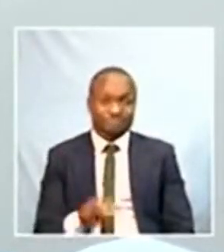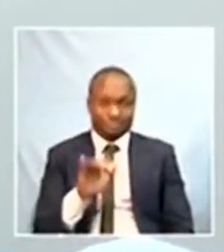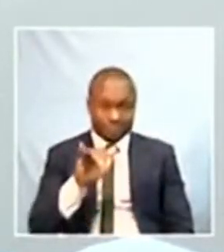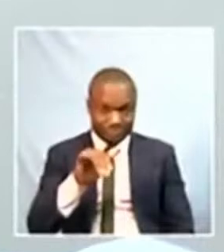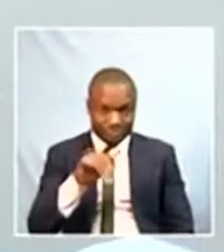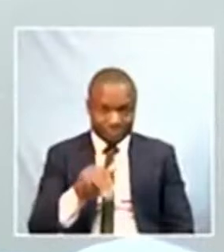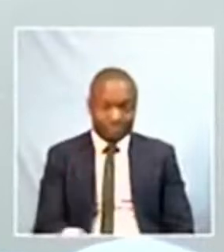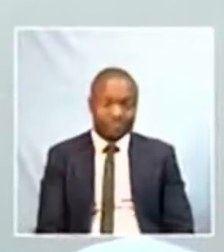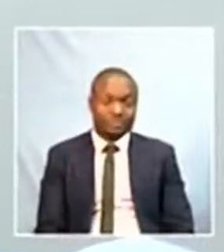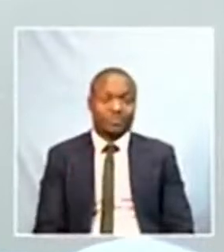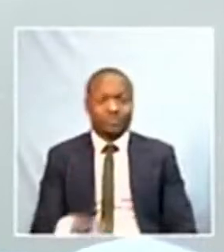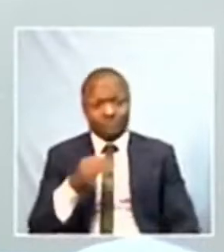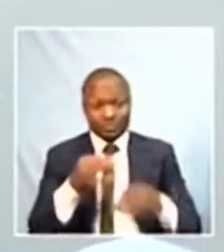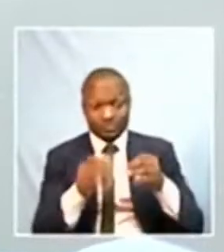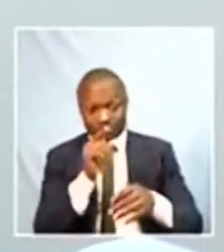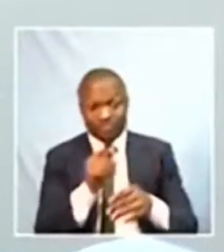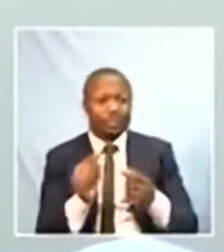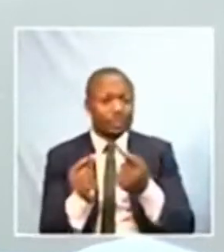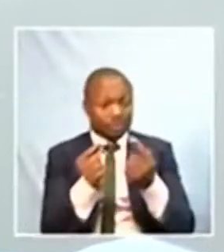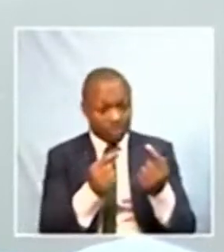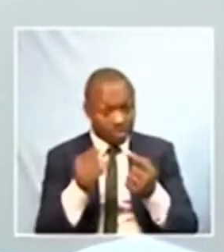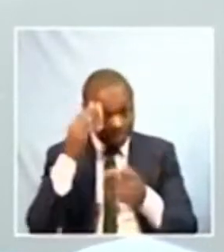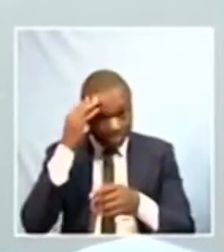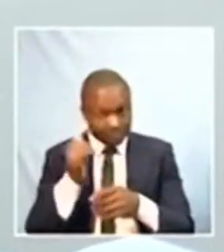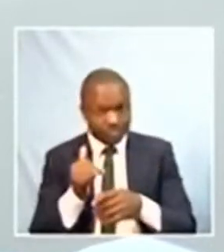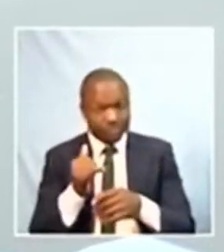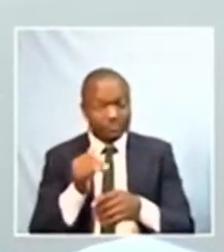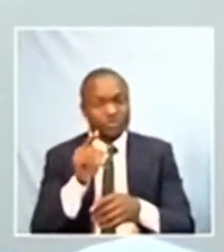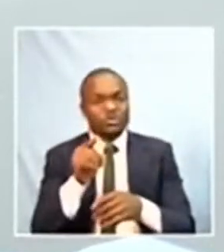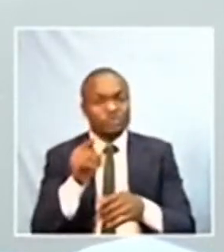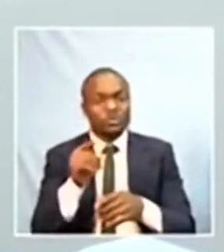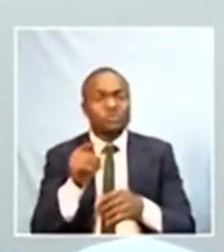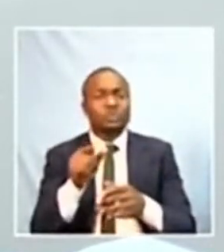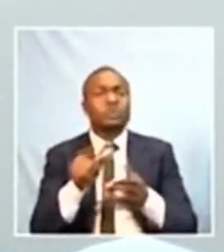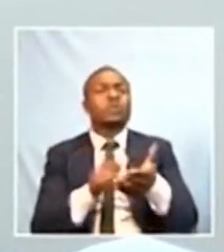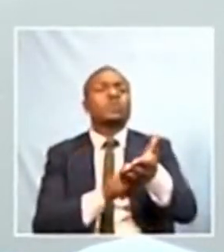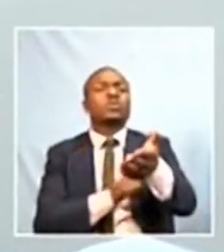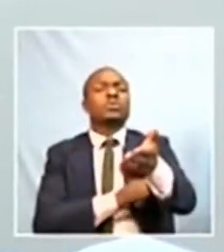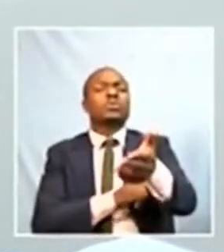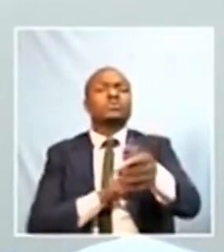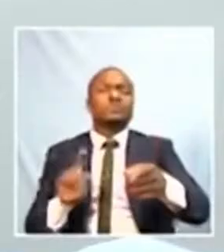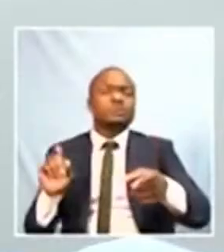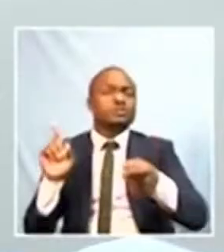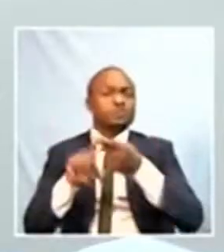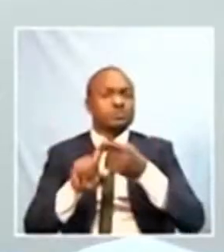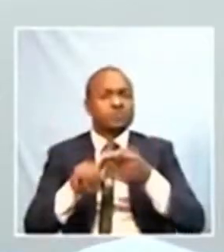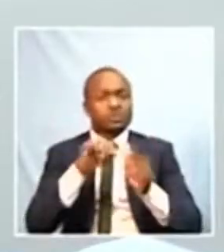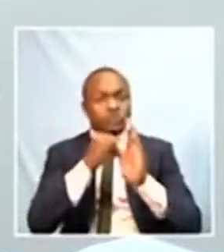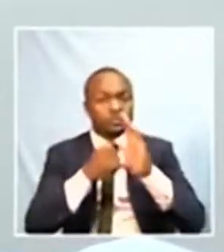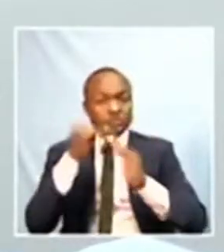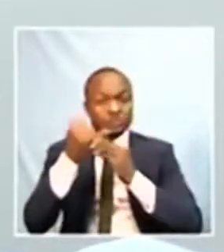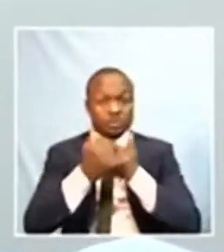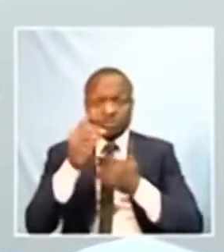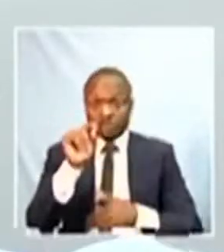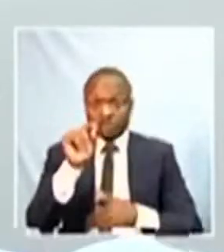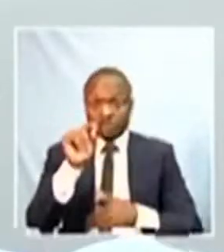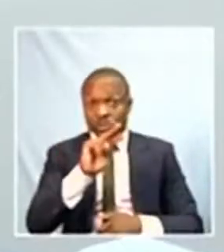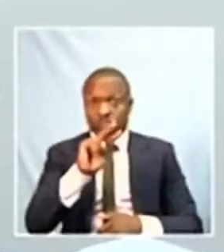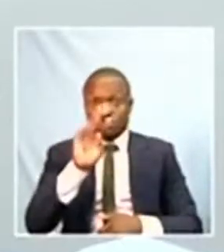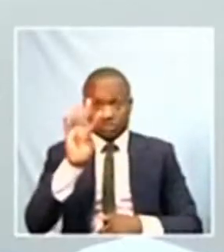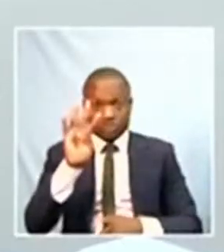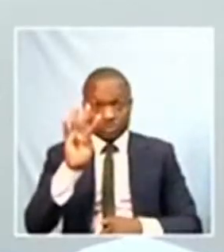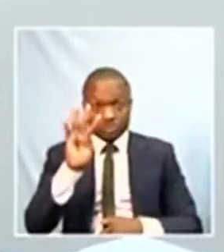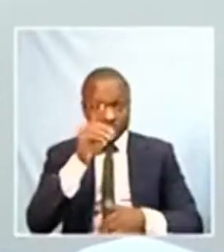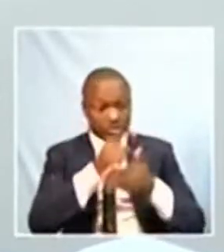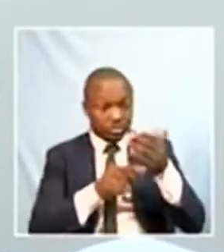Yes. If that was the case, why did you take so long, up to July 2024? That is what Honorable Singombe is